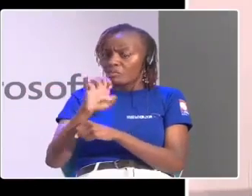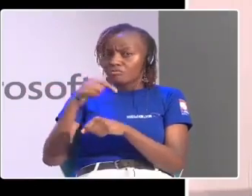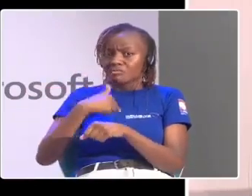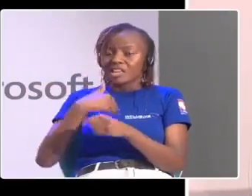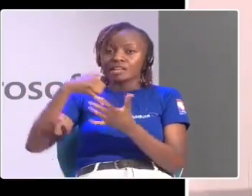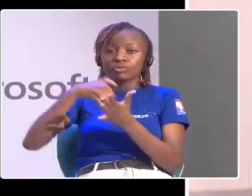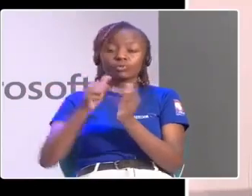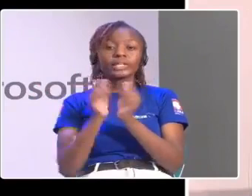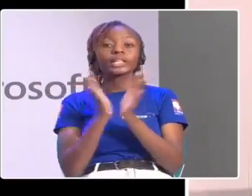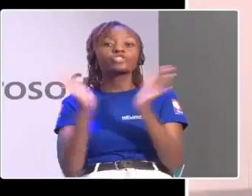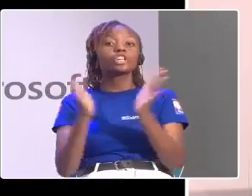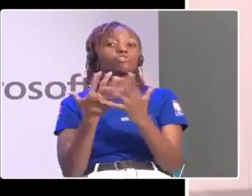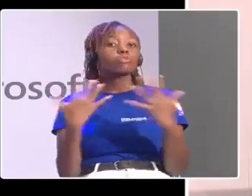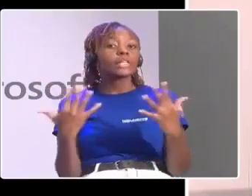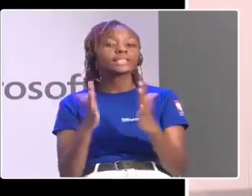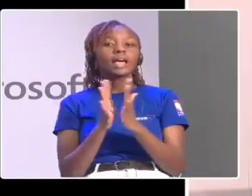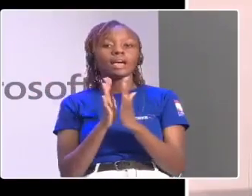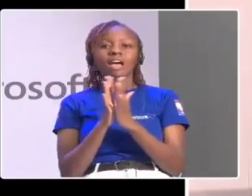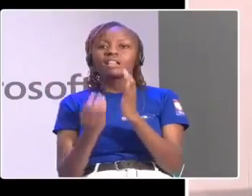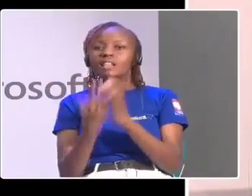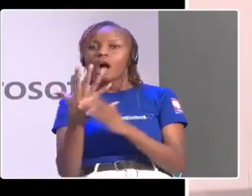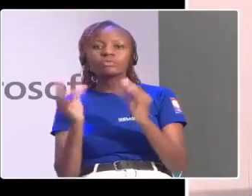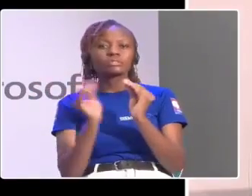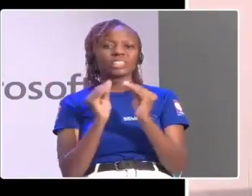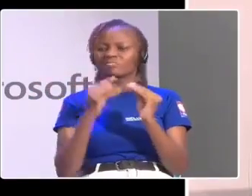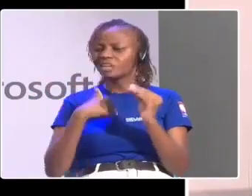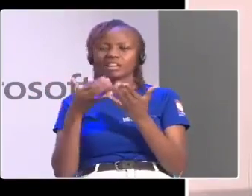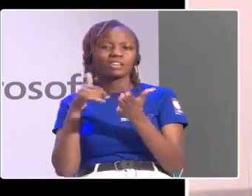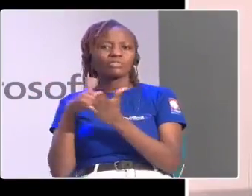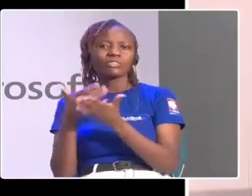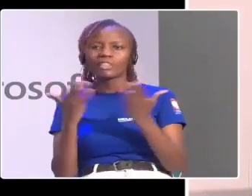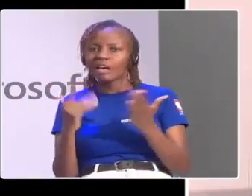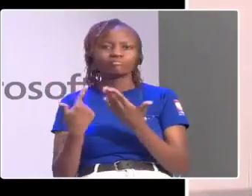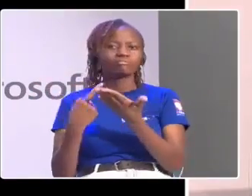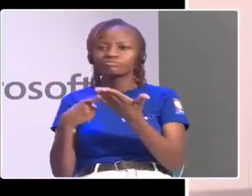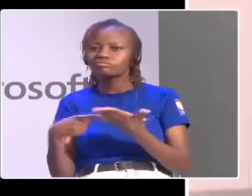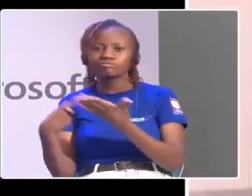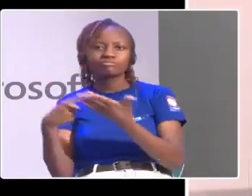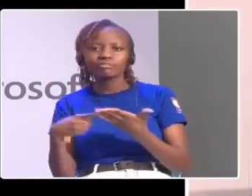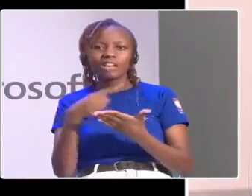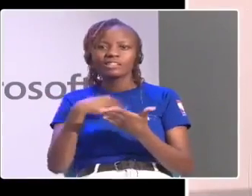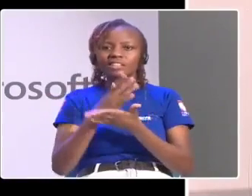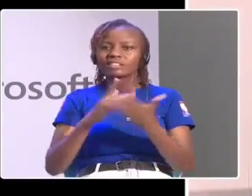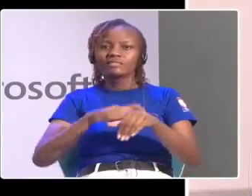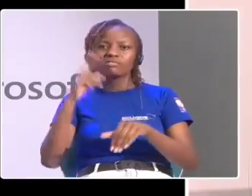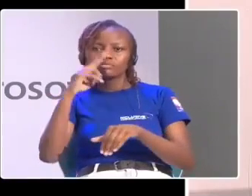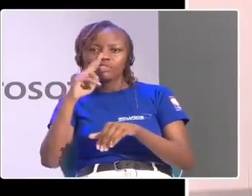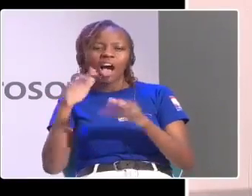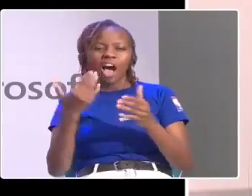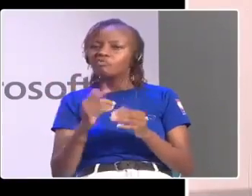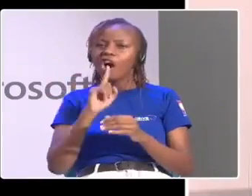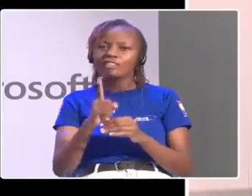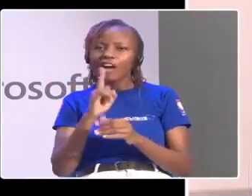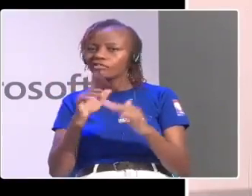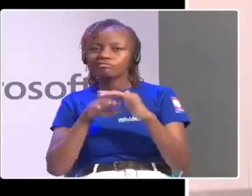product design launch meetings. I was in those discussions. I used to joke about like smothering them with accessibility, making them think